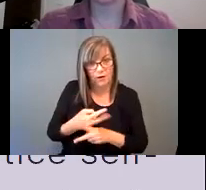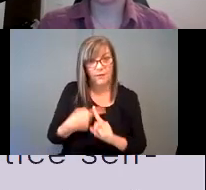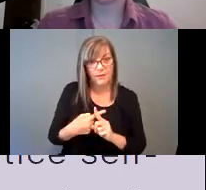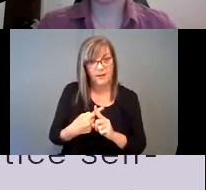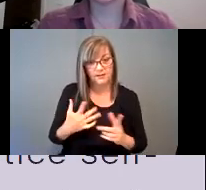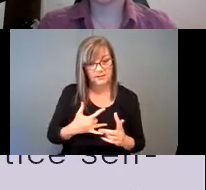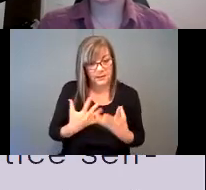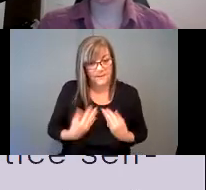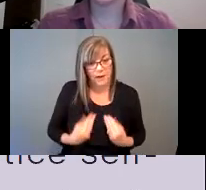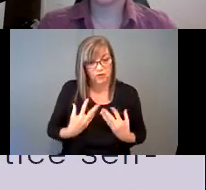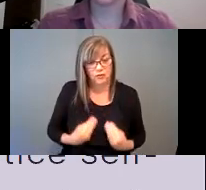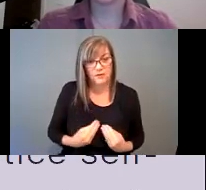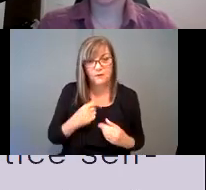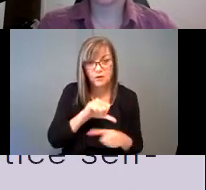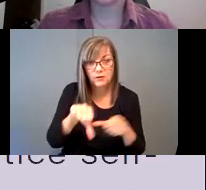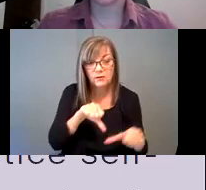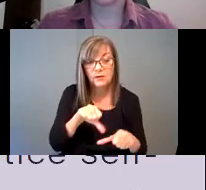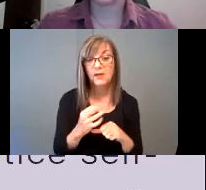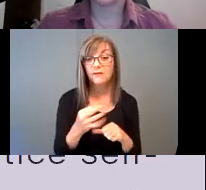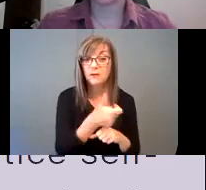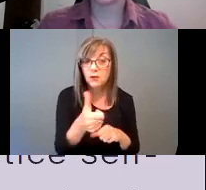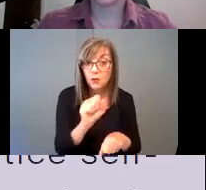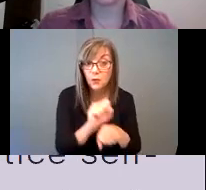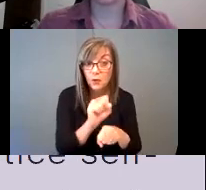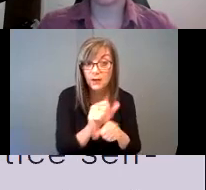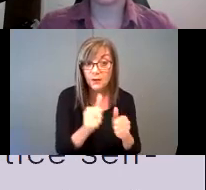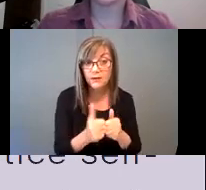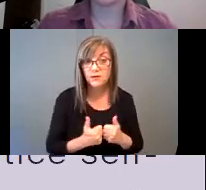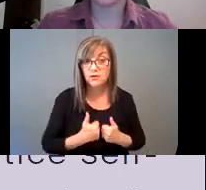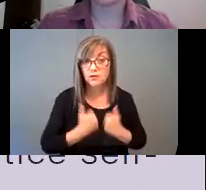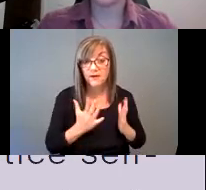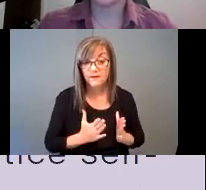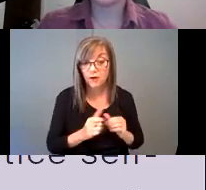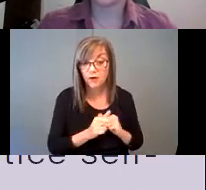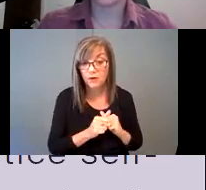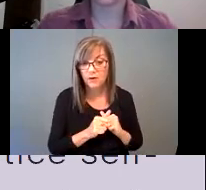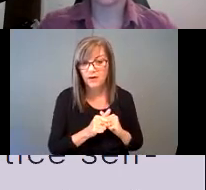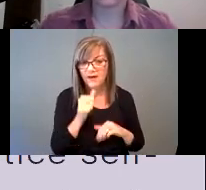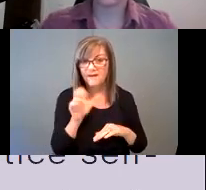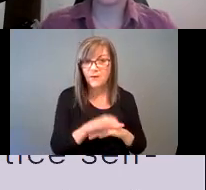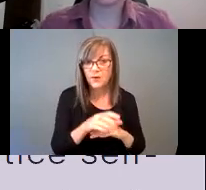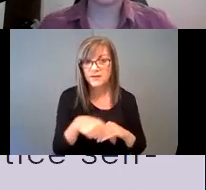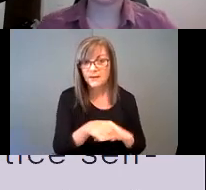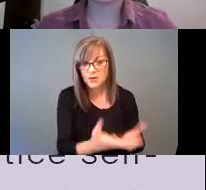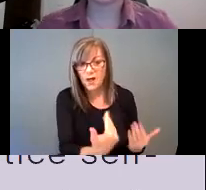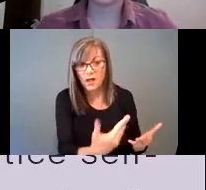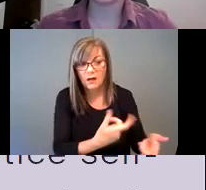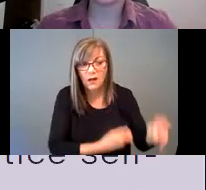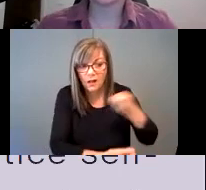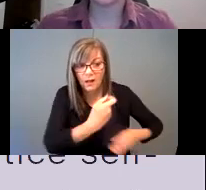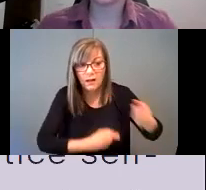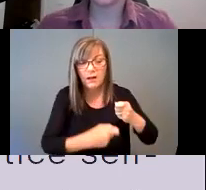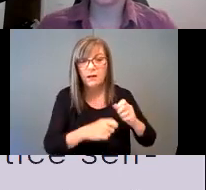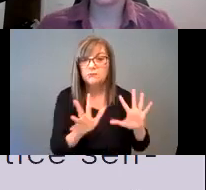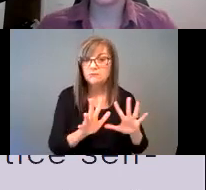of, if you're working with a survivor, not pushing them to share more than they're ready for at a given time. We all have different stages